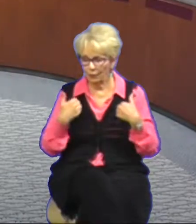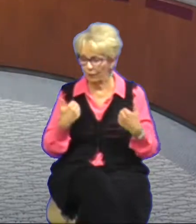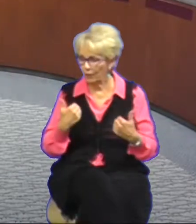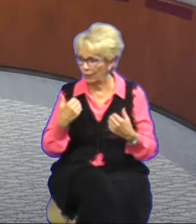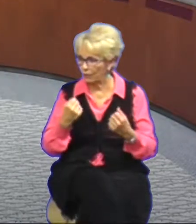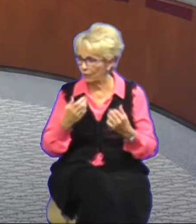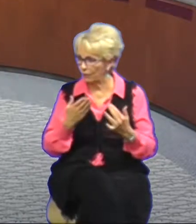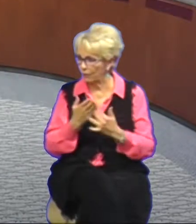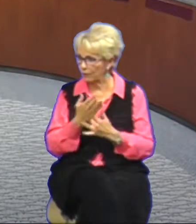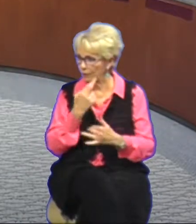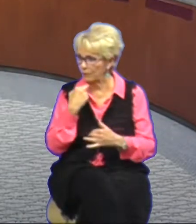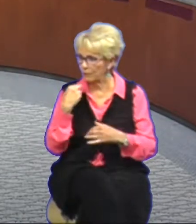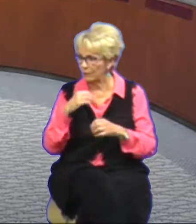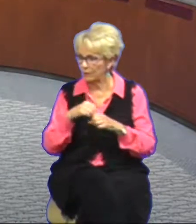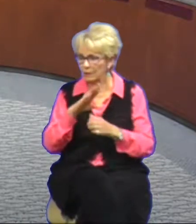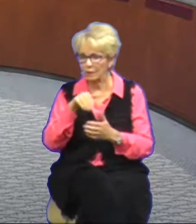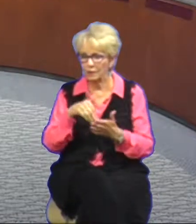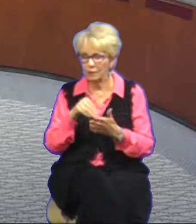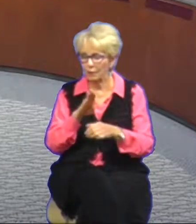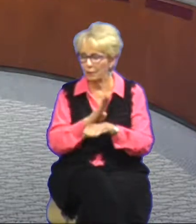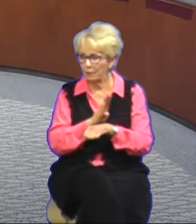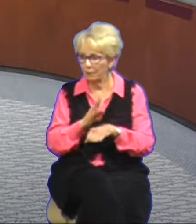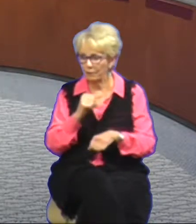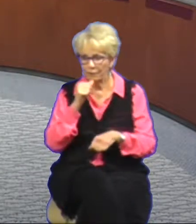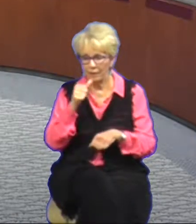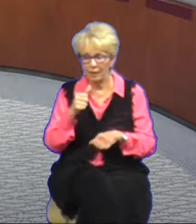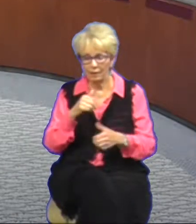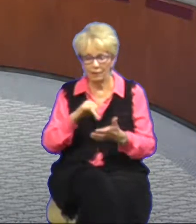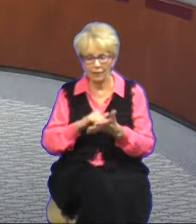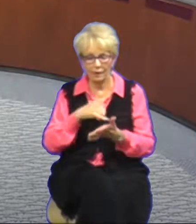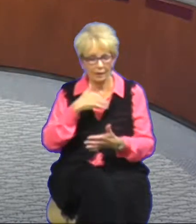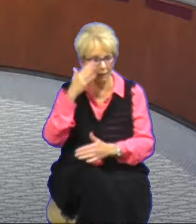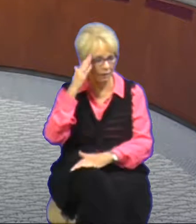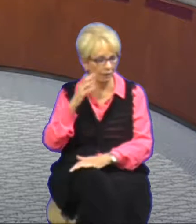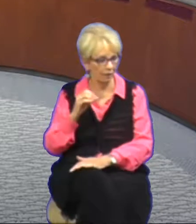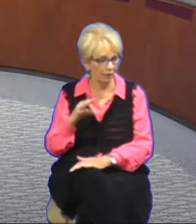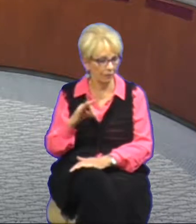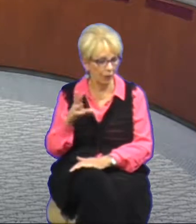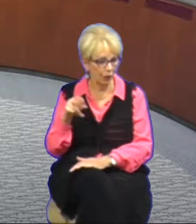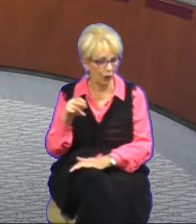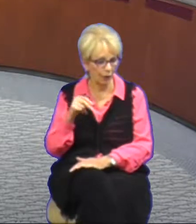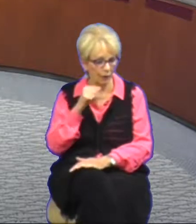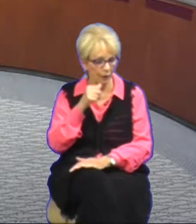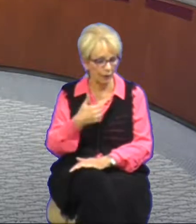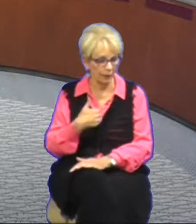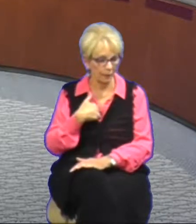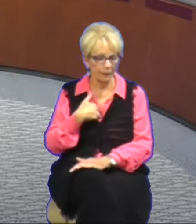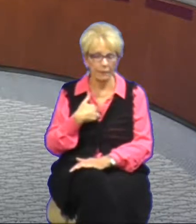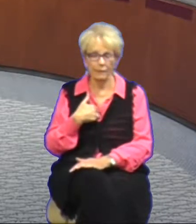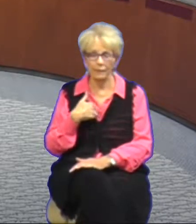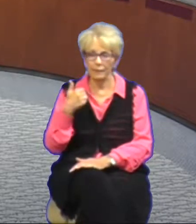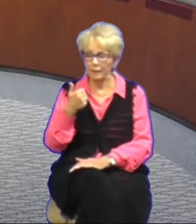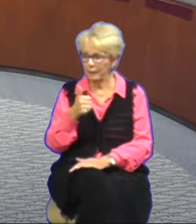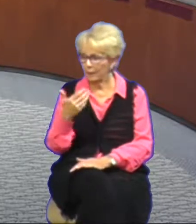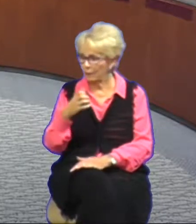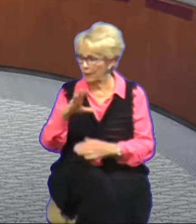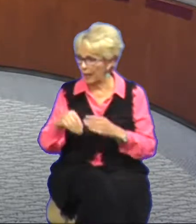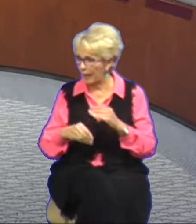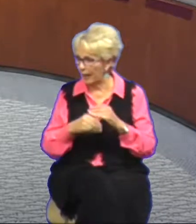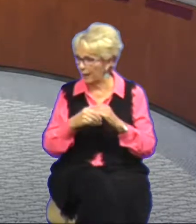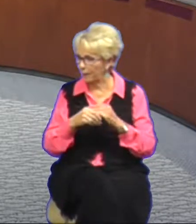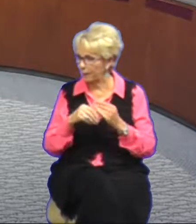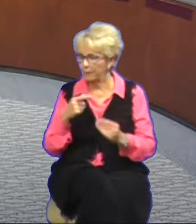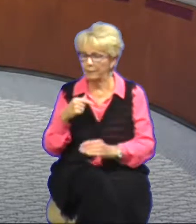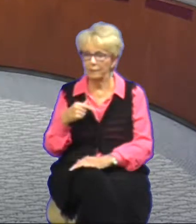drive-through restaurants in the Central Business District? Not that I'm aware of. Yep. Thank you, Philip. Anything else you'd like to add? No,